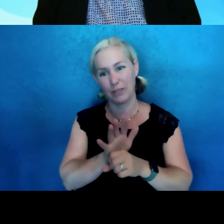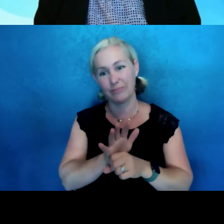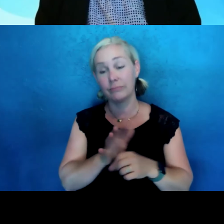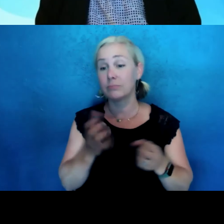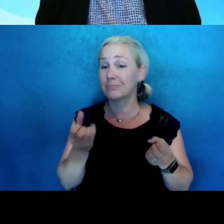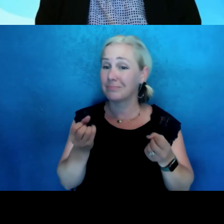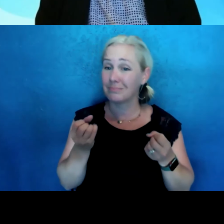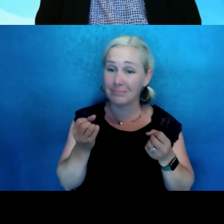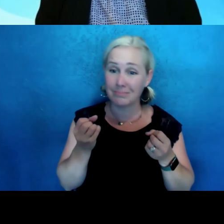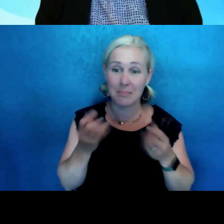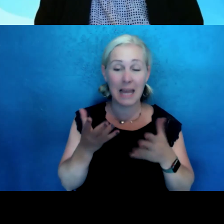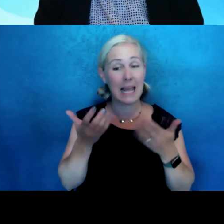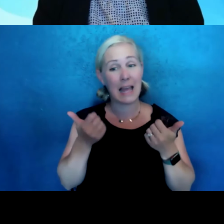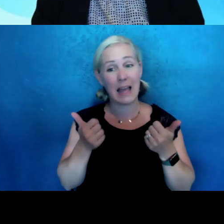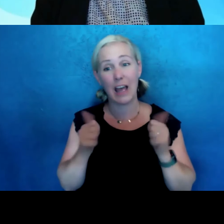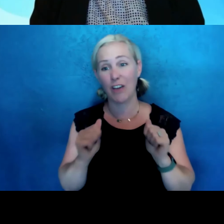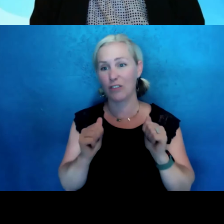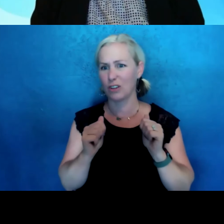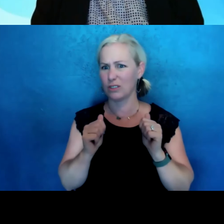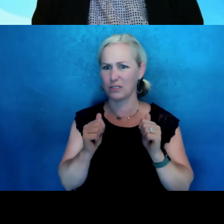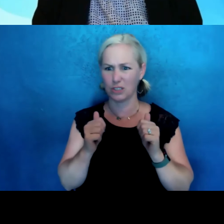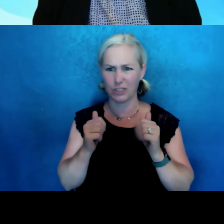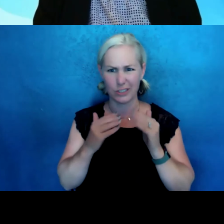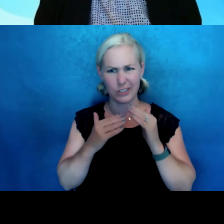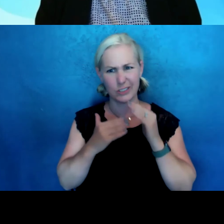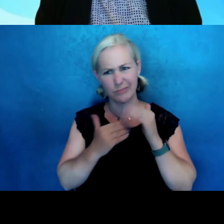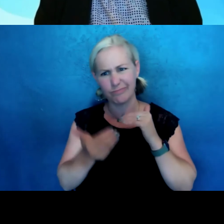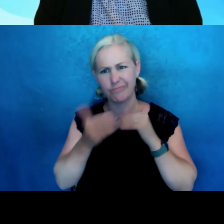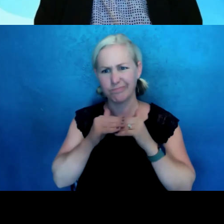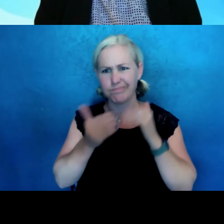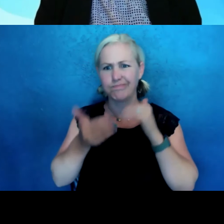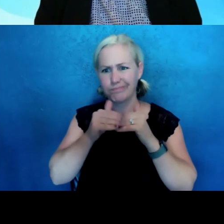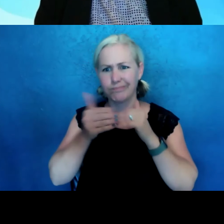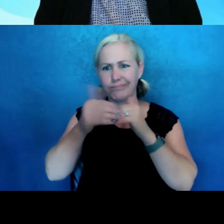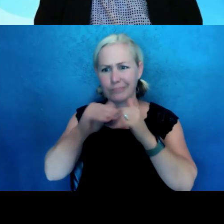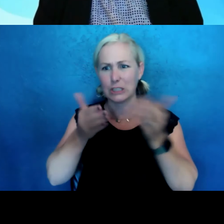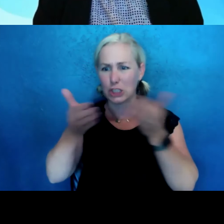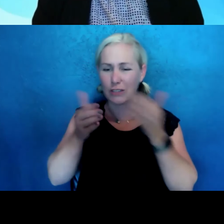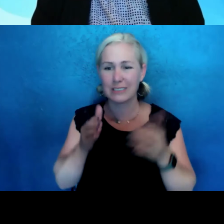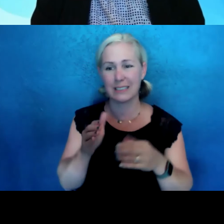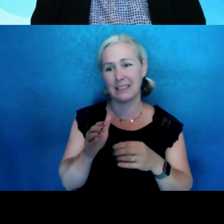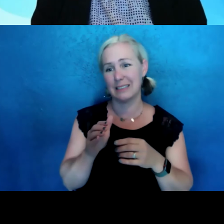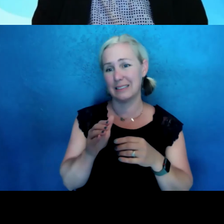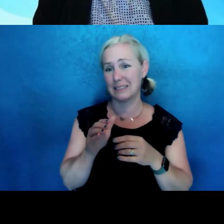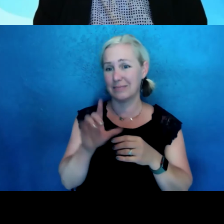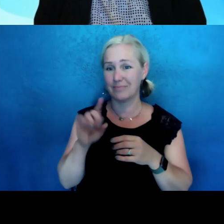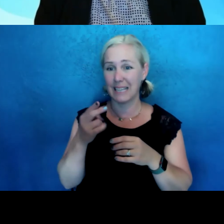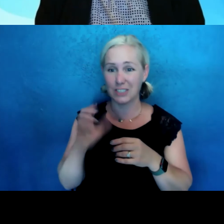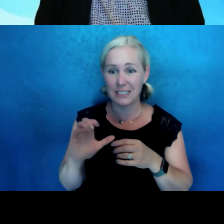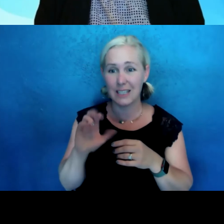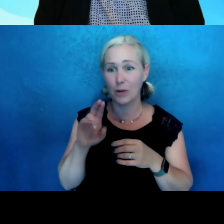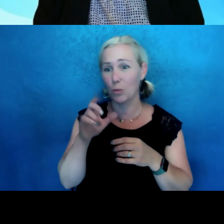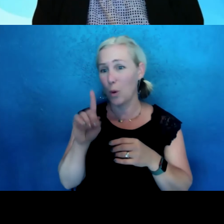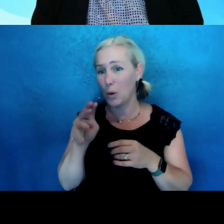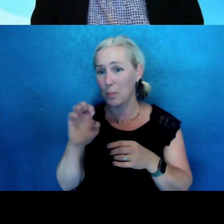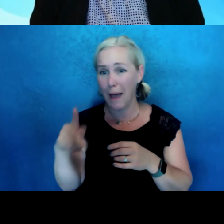being made to build up those services side, CalAIM, Roadmap, the DHCS is leading,